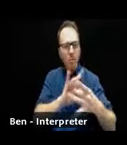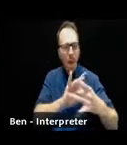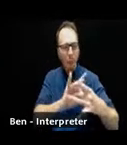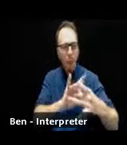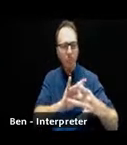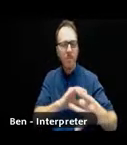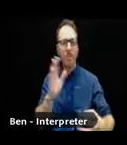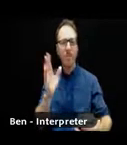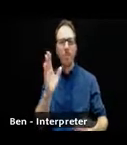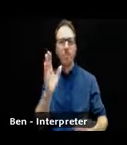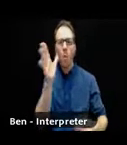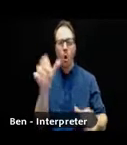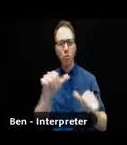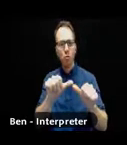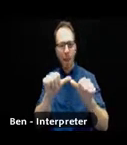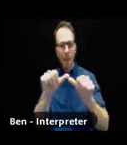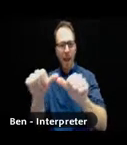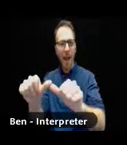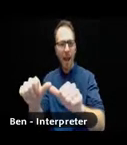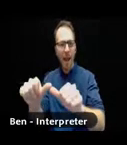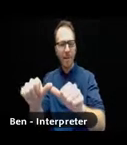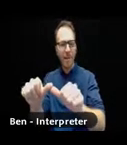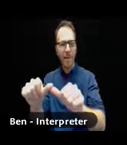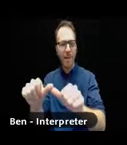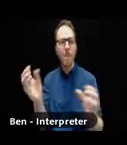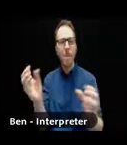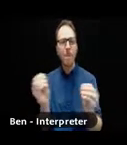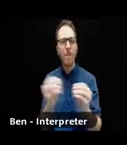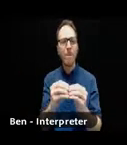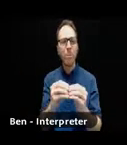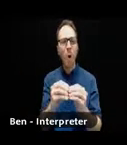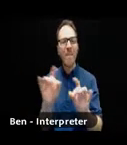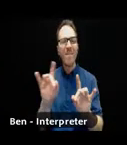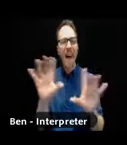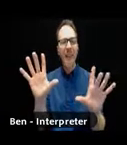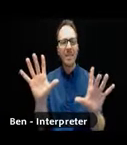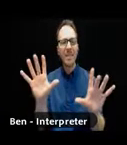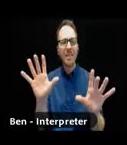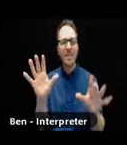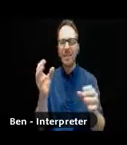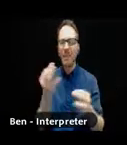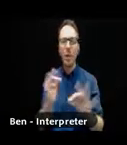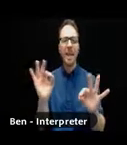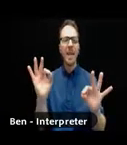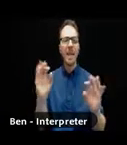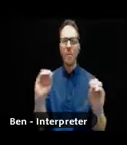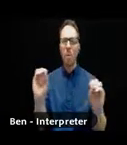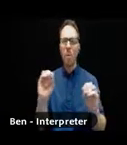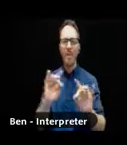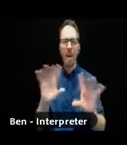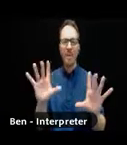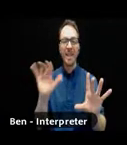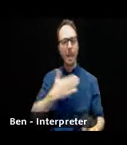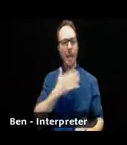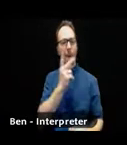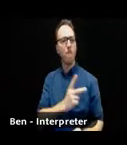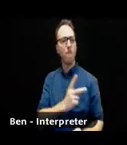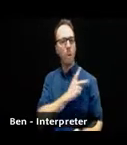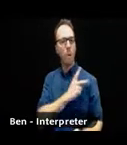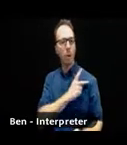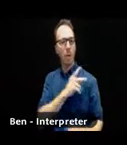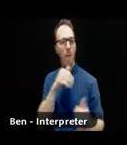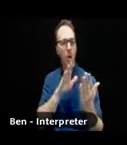going to remain in some form or fashion be more violence-free. And so that's sort of my personal